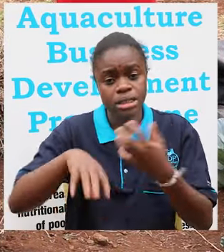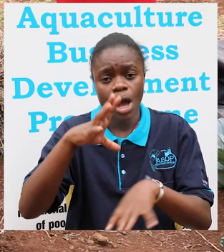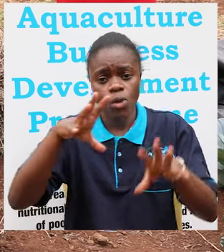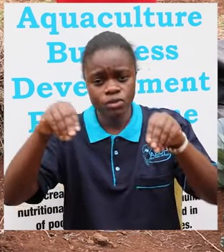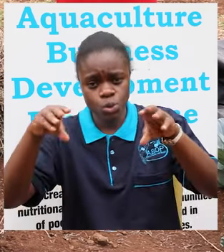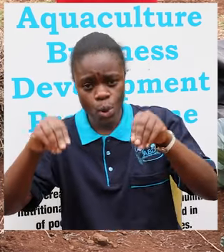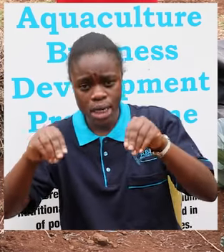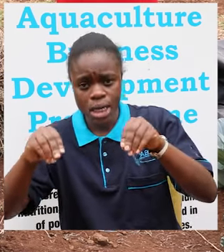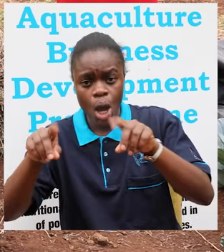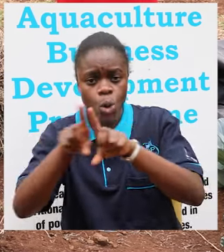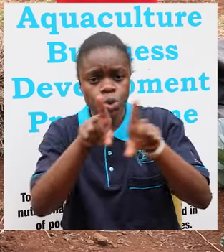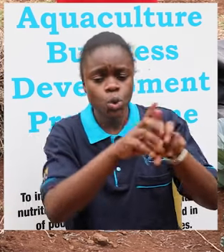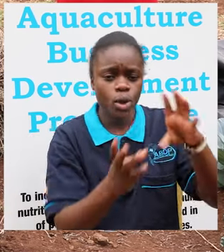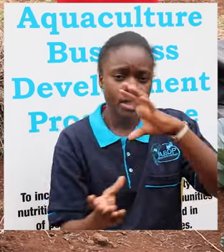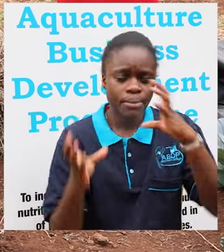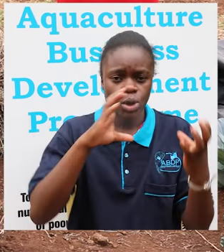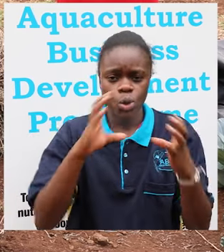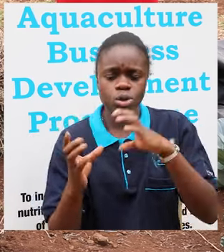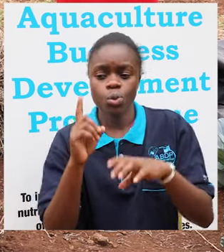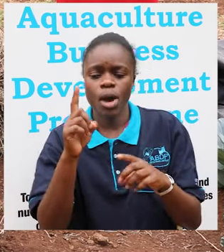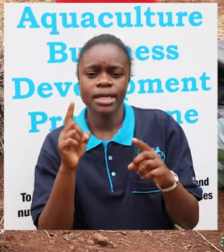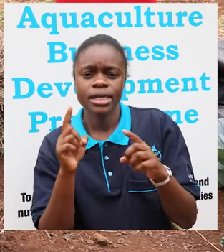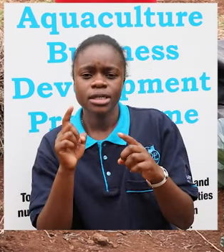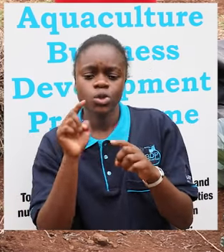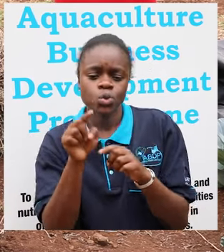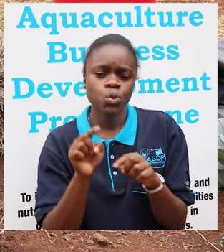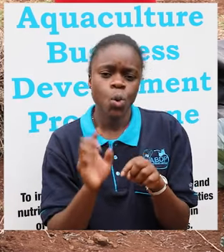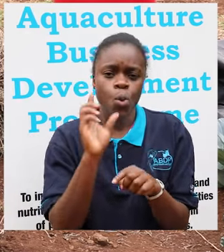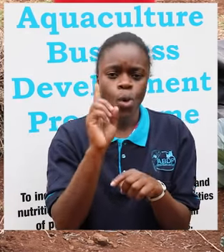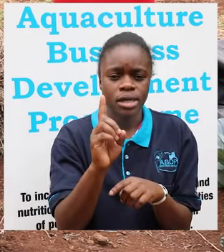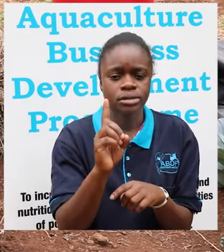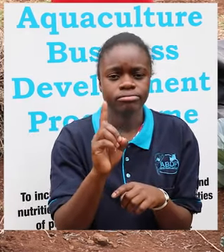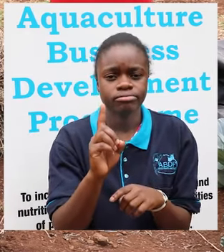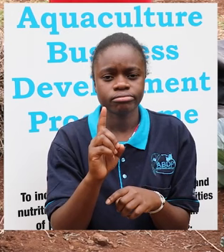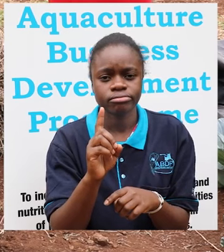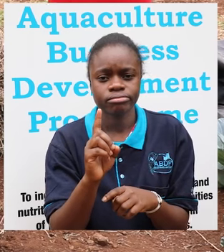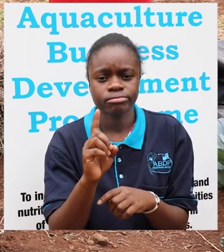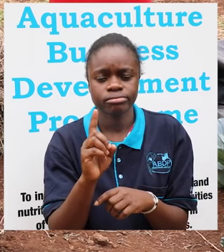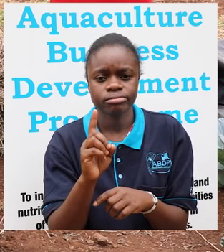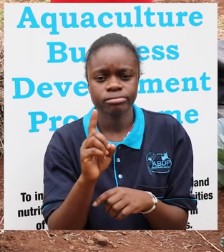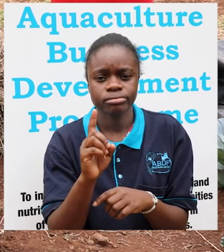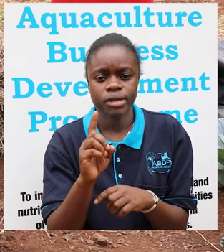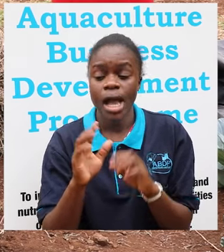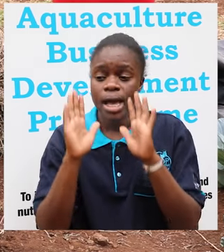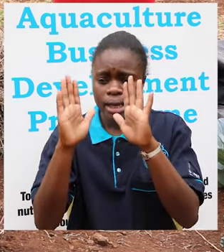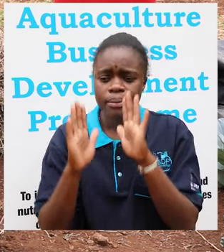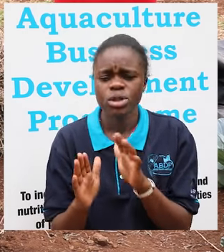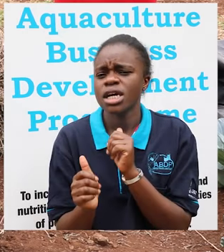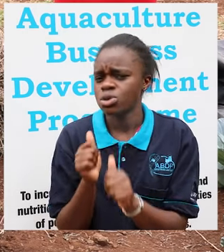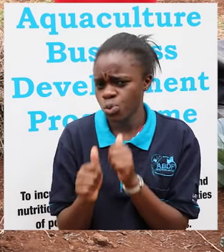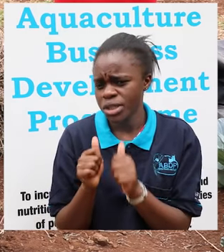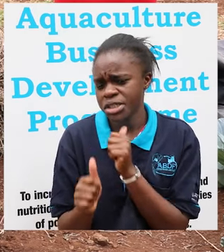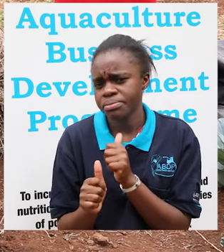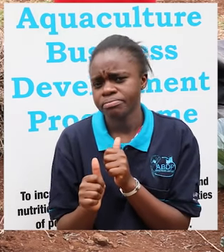is 1:1. That is a raised moist bed garden. What are the importance of a moist bed